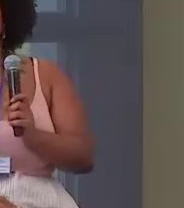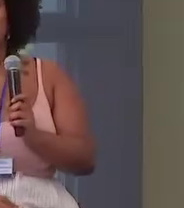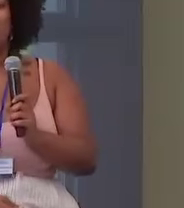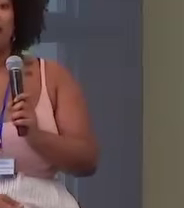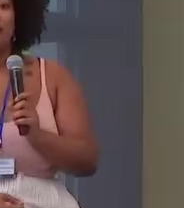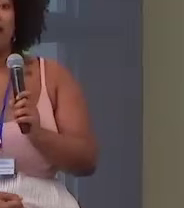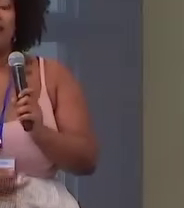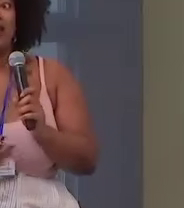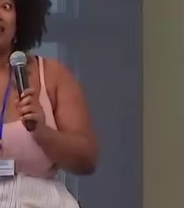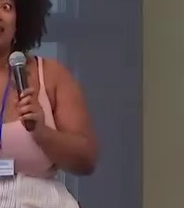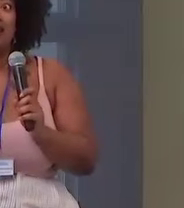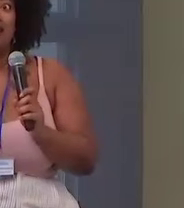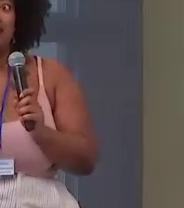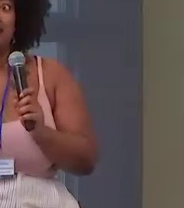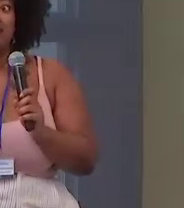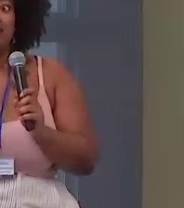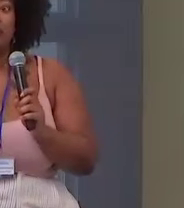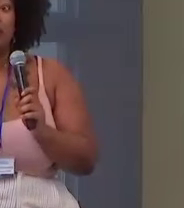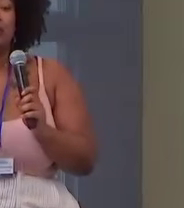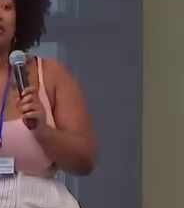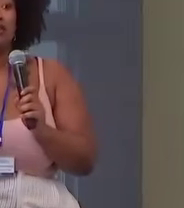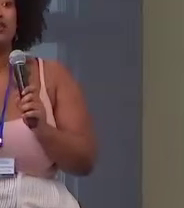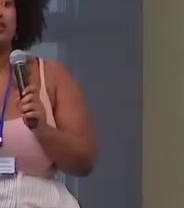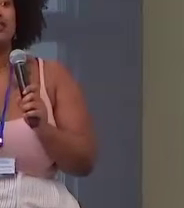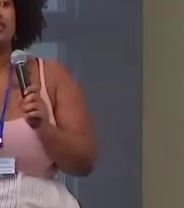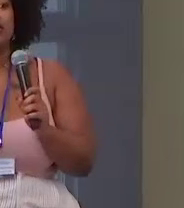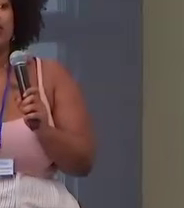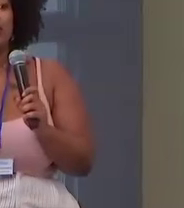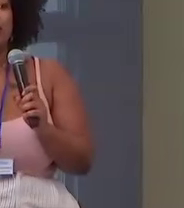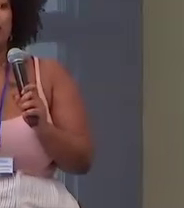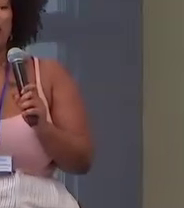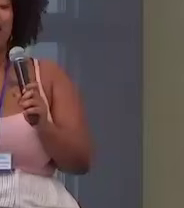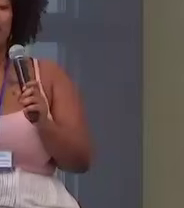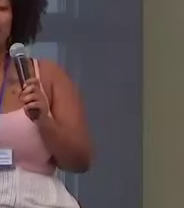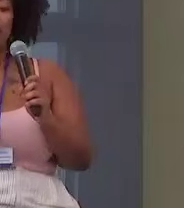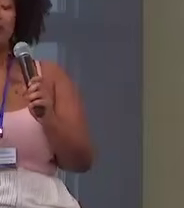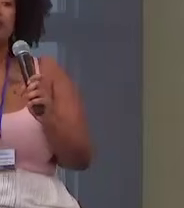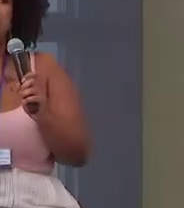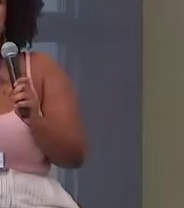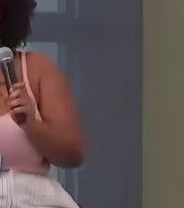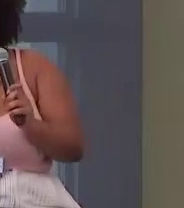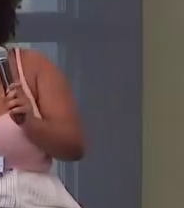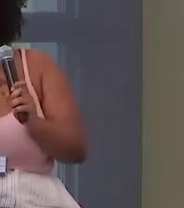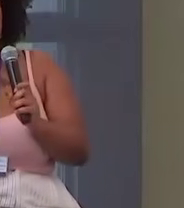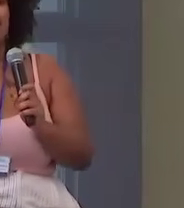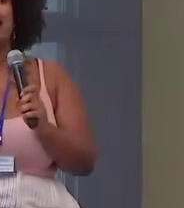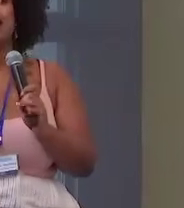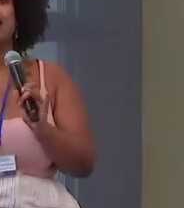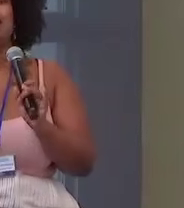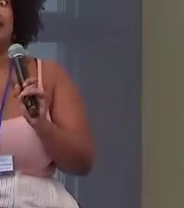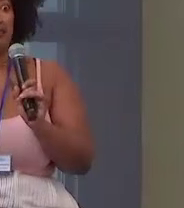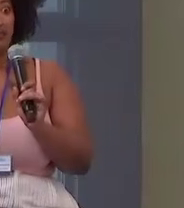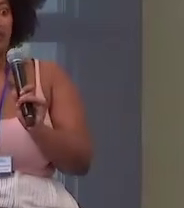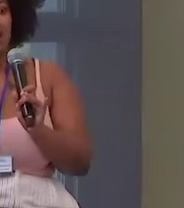qualifications. So finding people within your industry who have moved themselves to remote